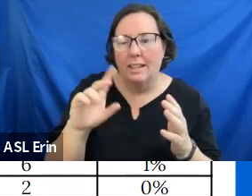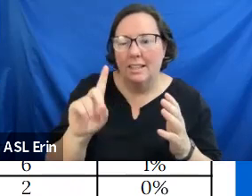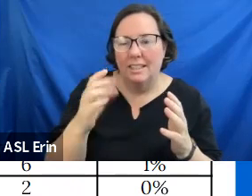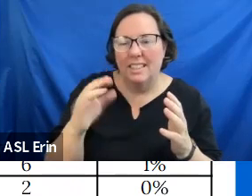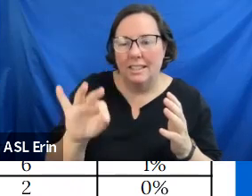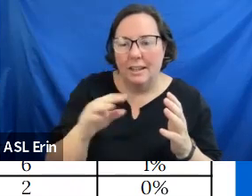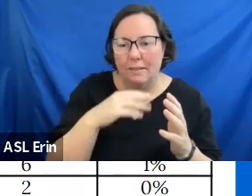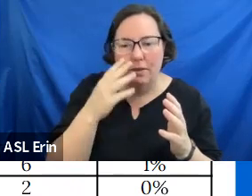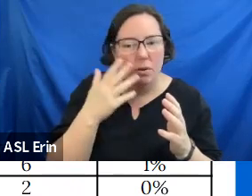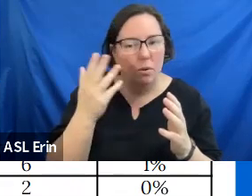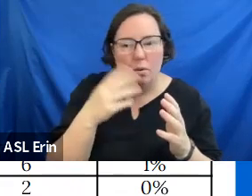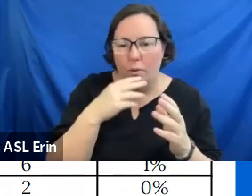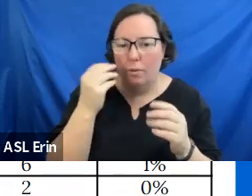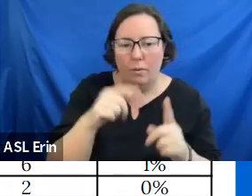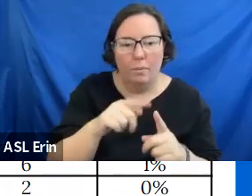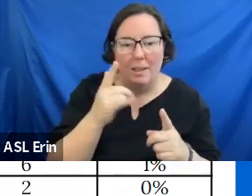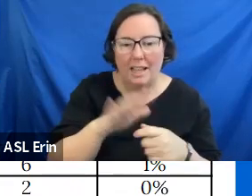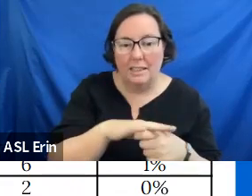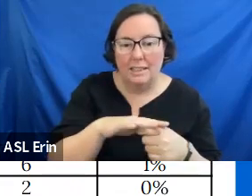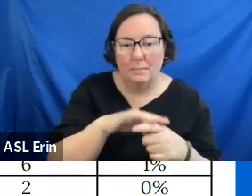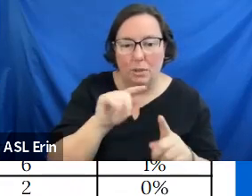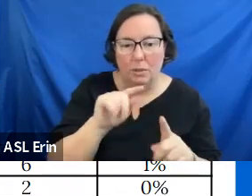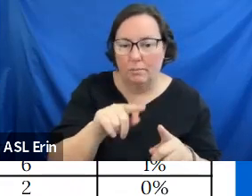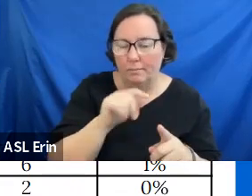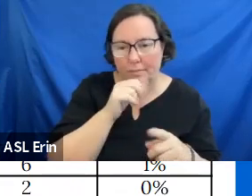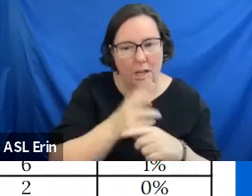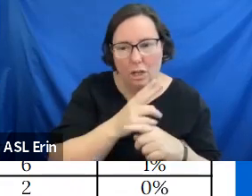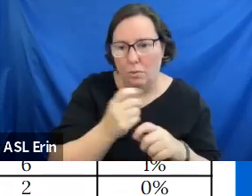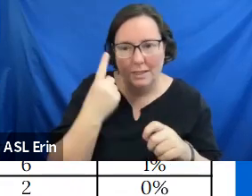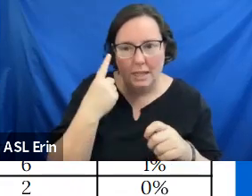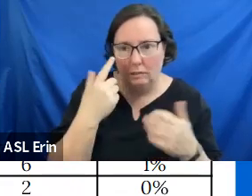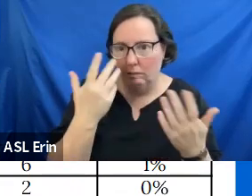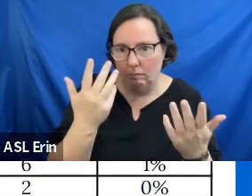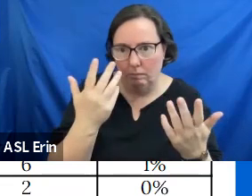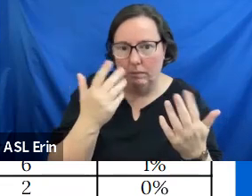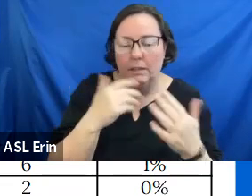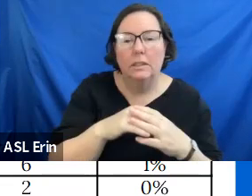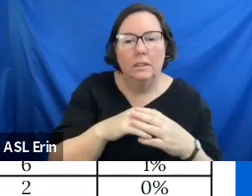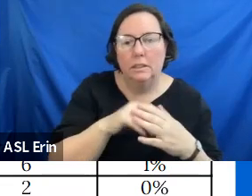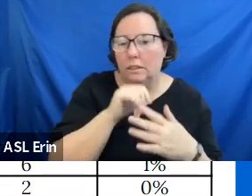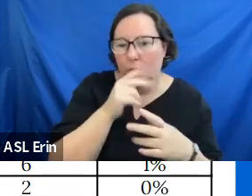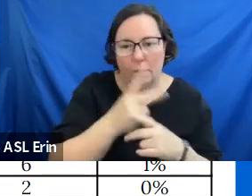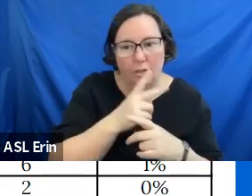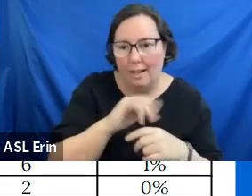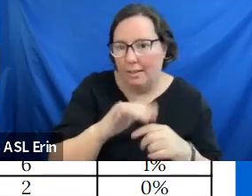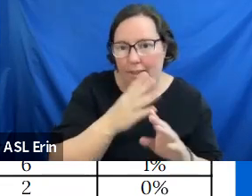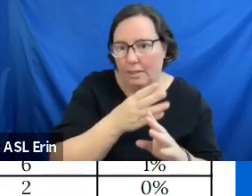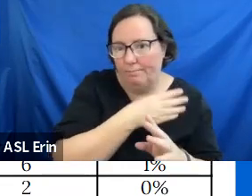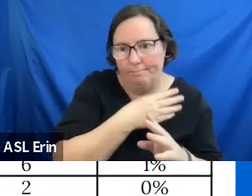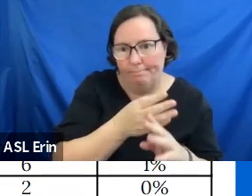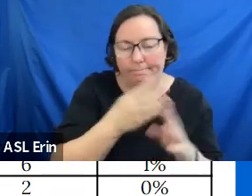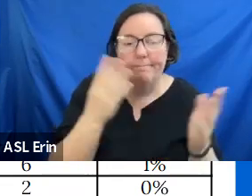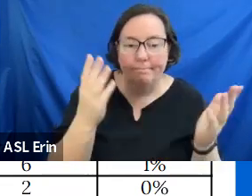homeless as a zip code was not used for last school year because that was just not something that we